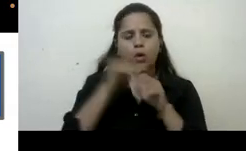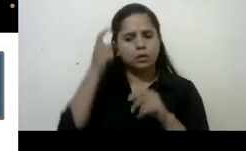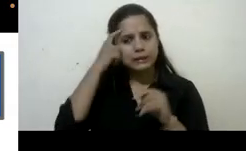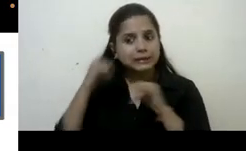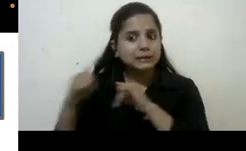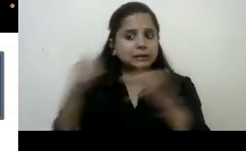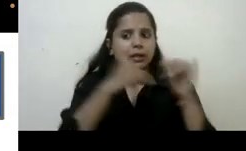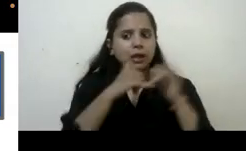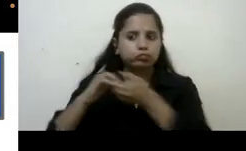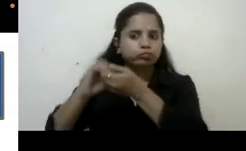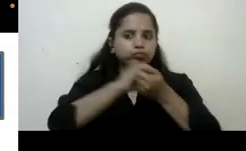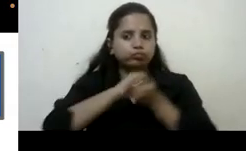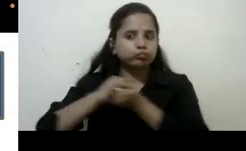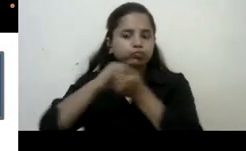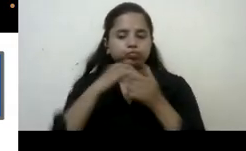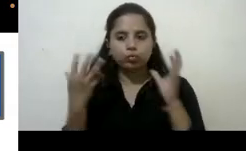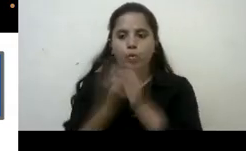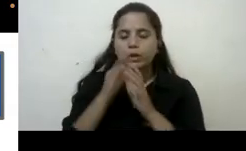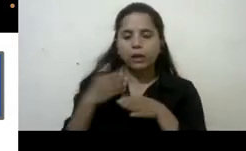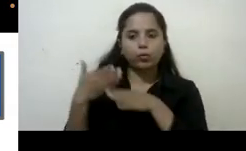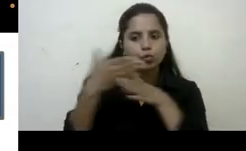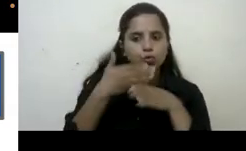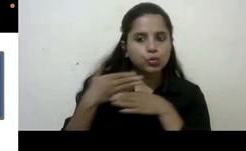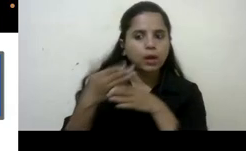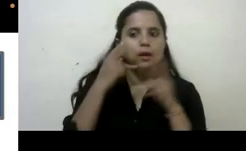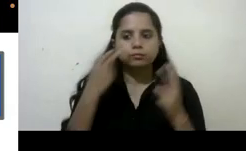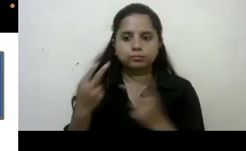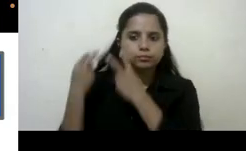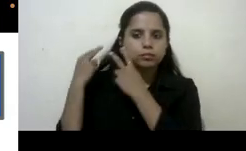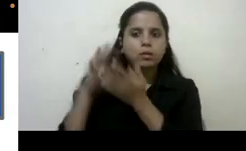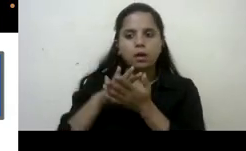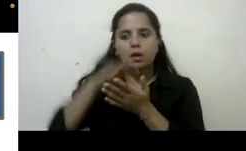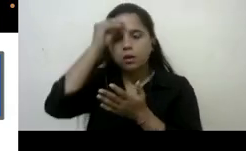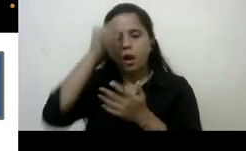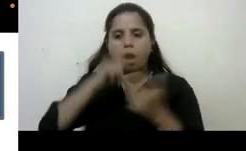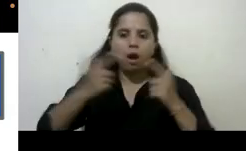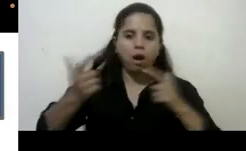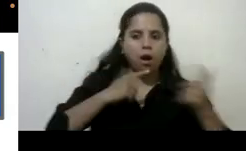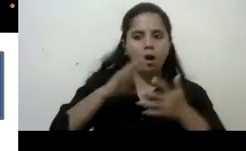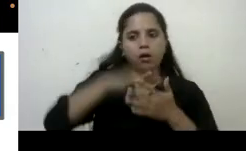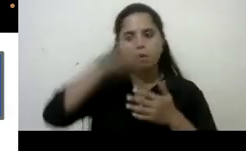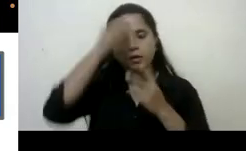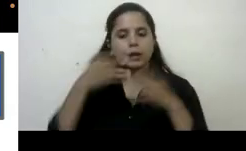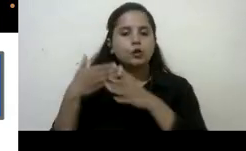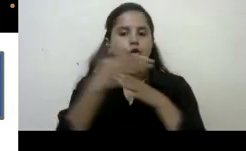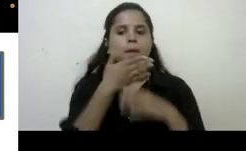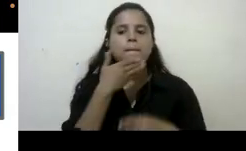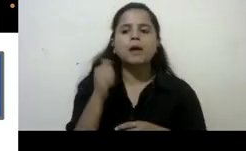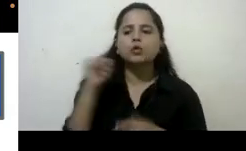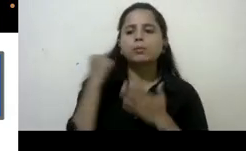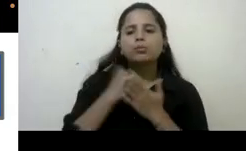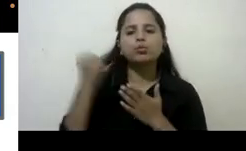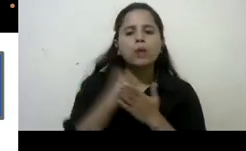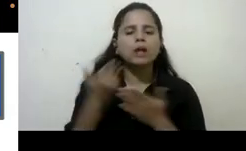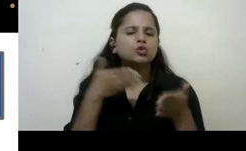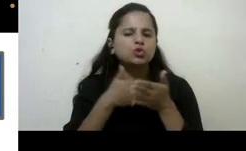are collaborating with each other, sharing, reflecting, learning from one another, sharing their best practices and